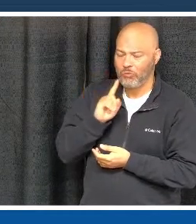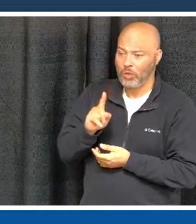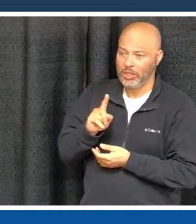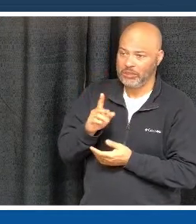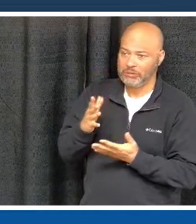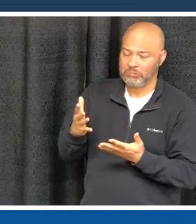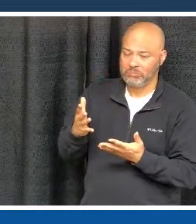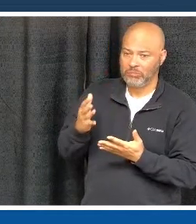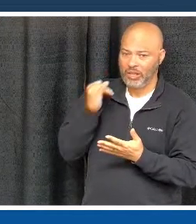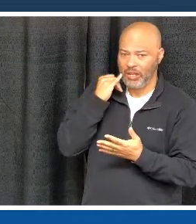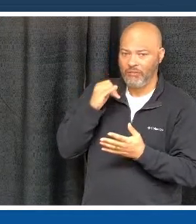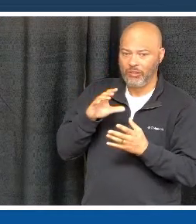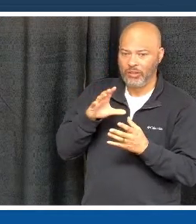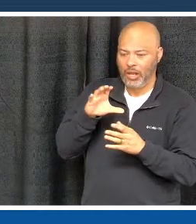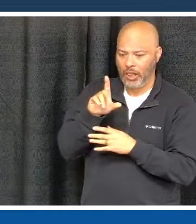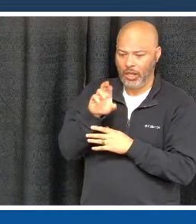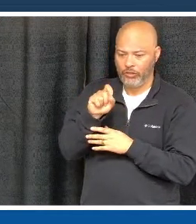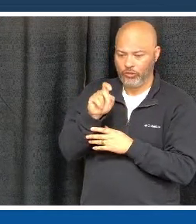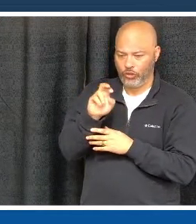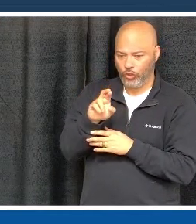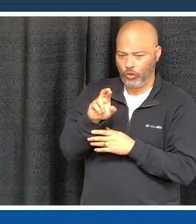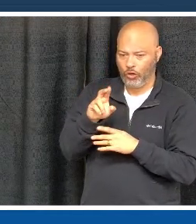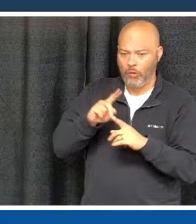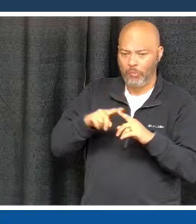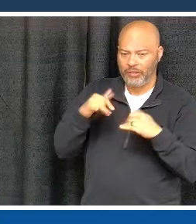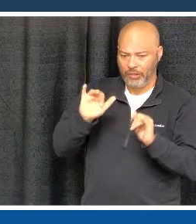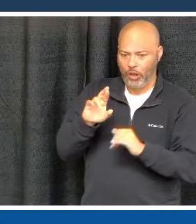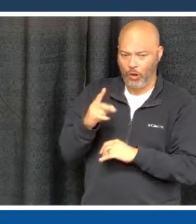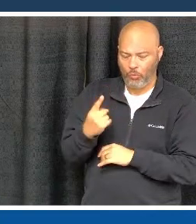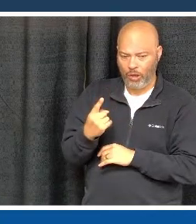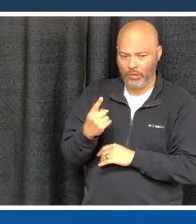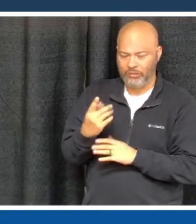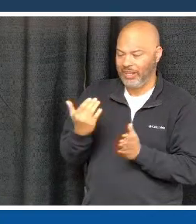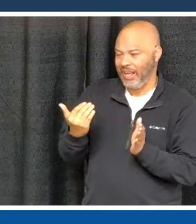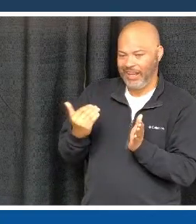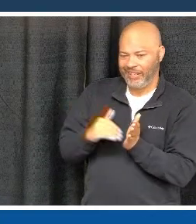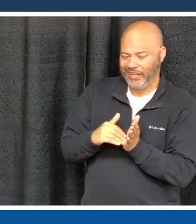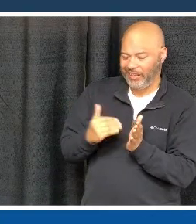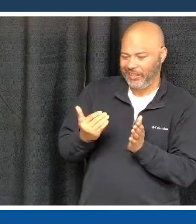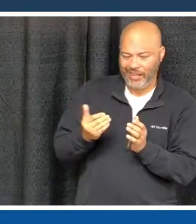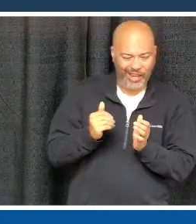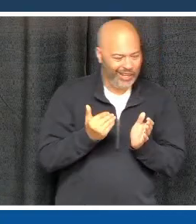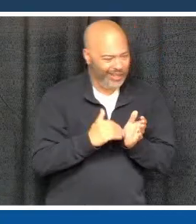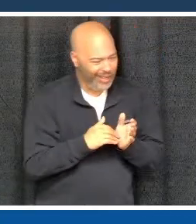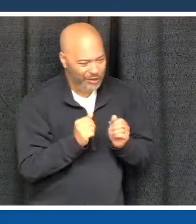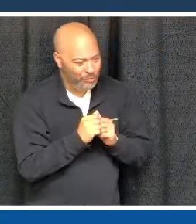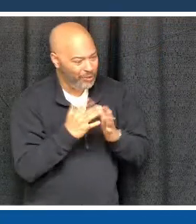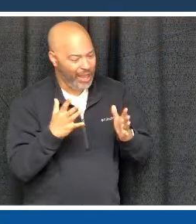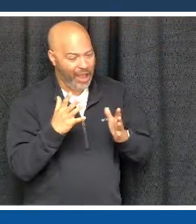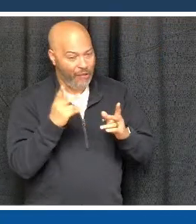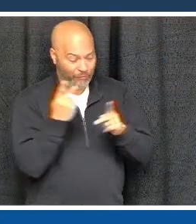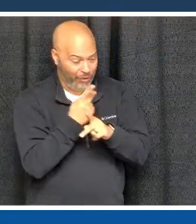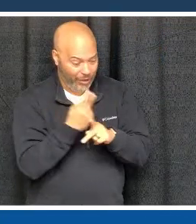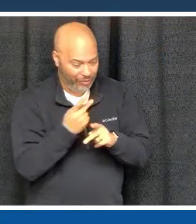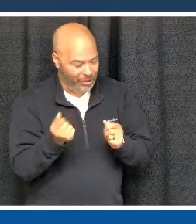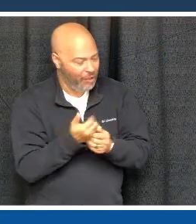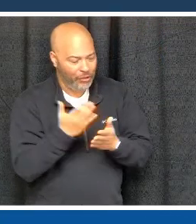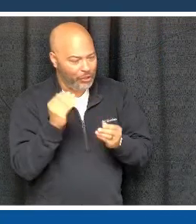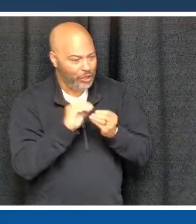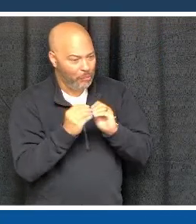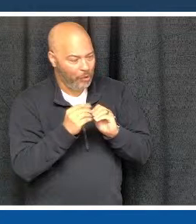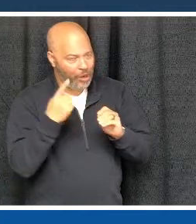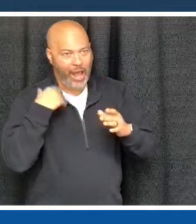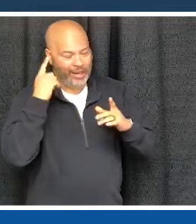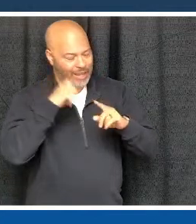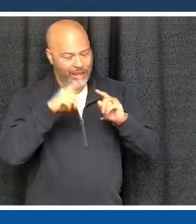was cluster and done as still as R1? Again, this is, without running all the numbers on it. Apologize. And yeah, it's